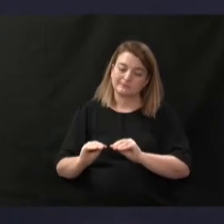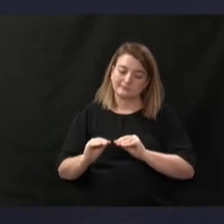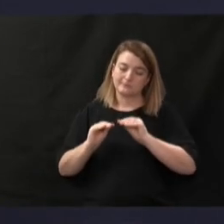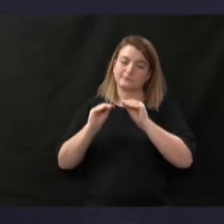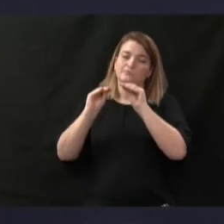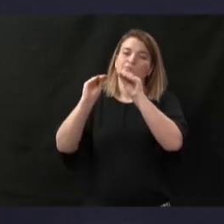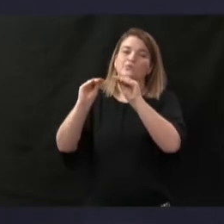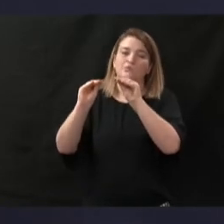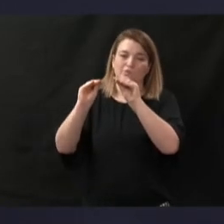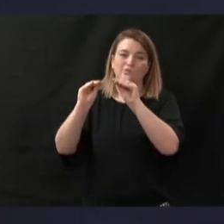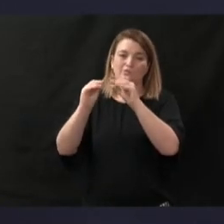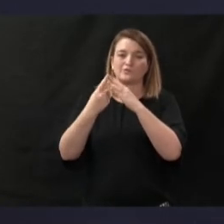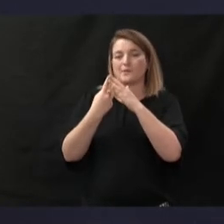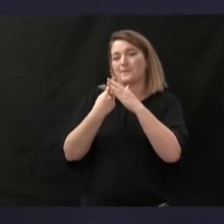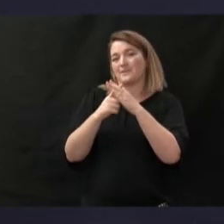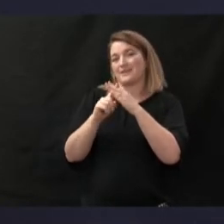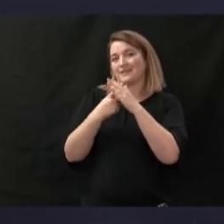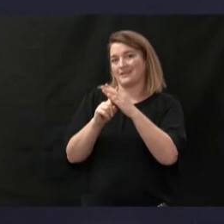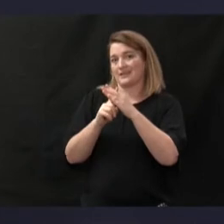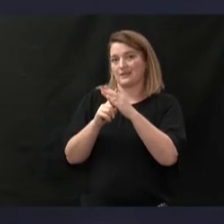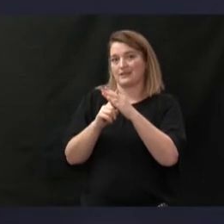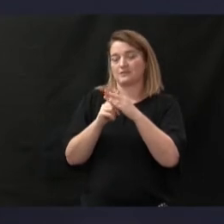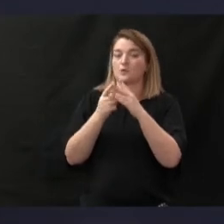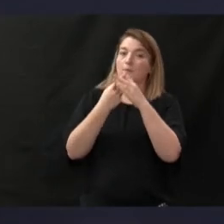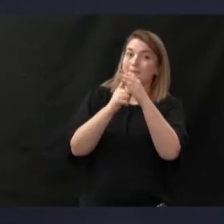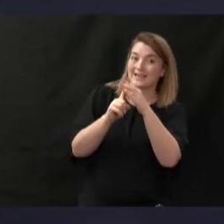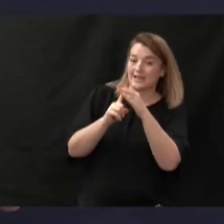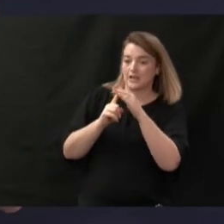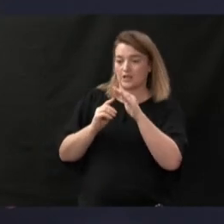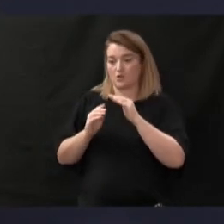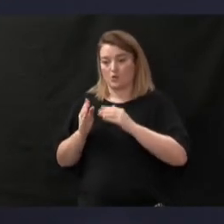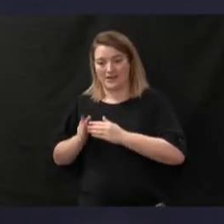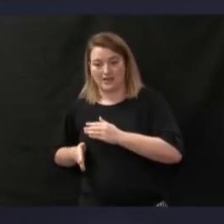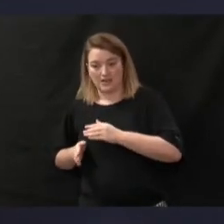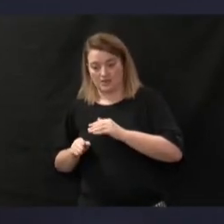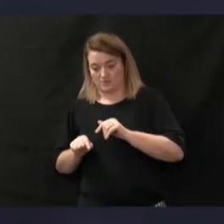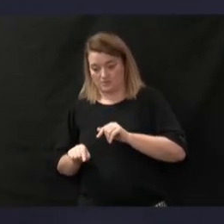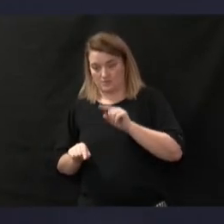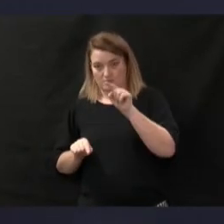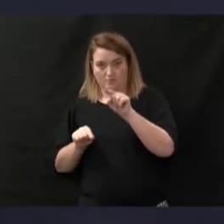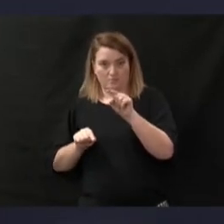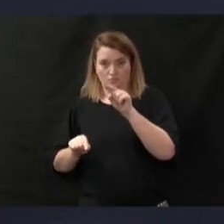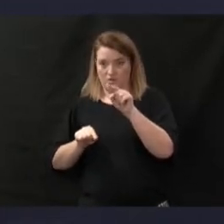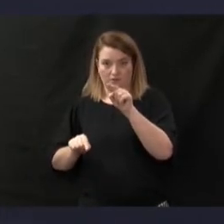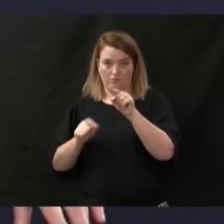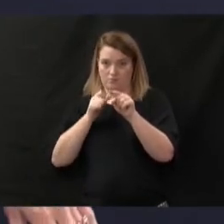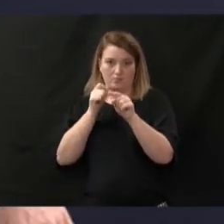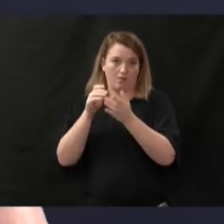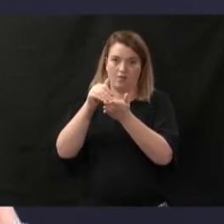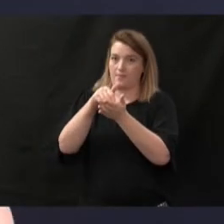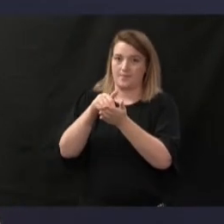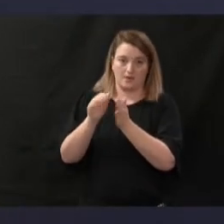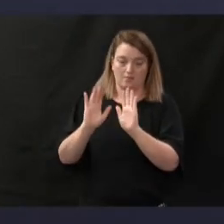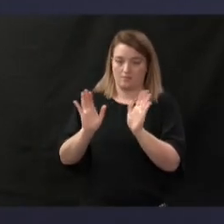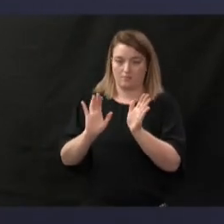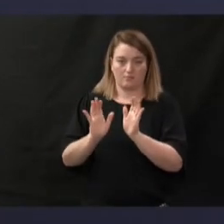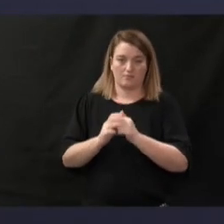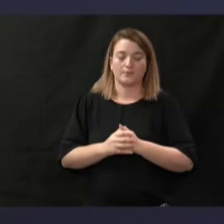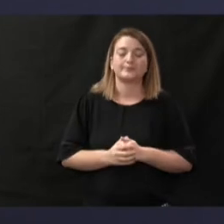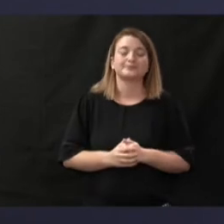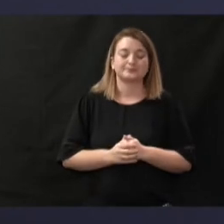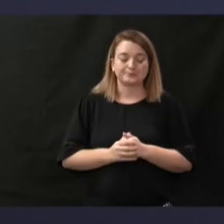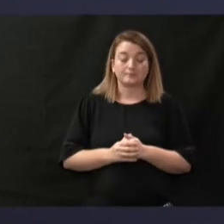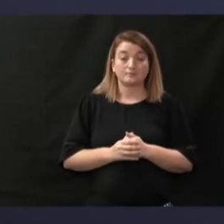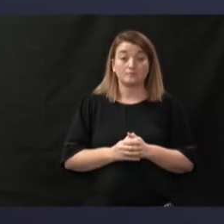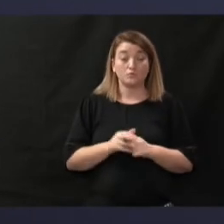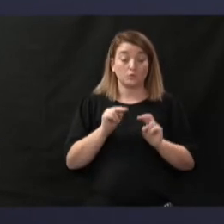in the lesson plan. You want it to be its either beginning or end. Okay? All right. So if we look on page 94, when